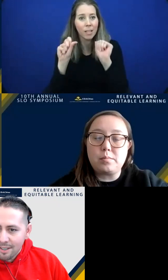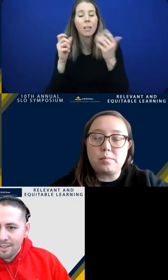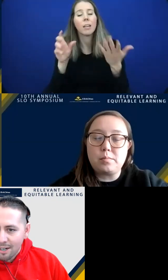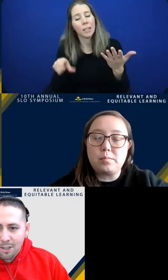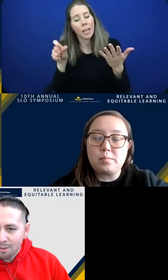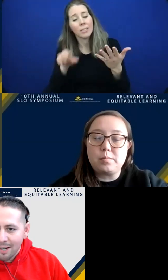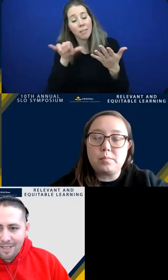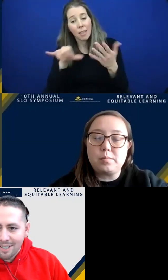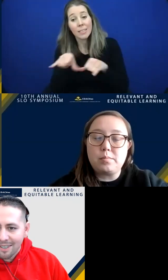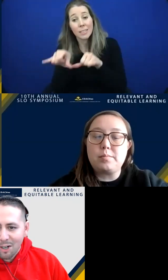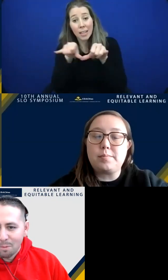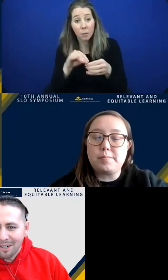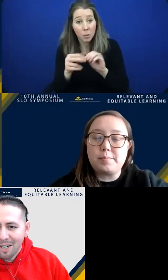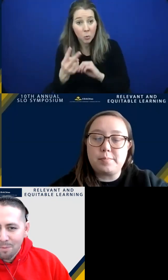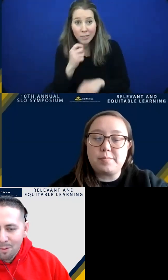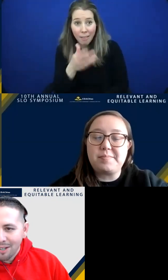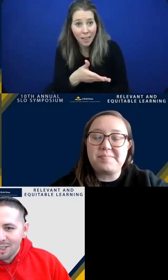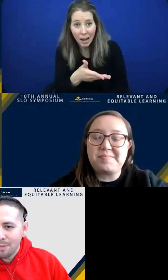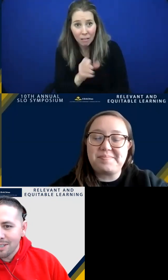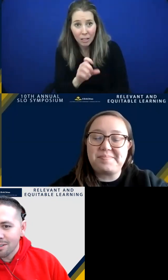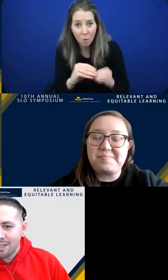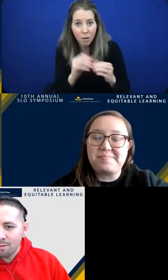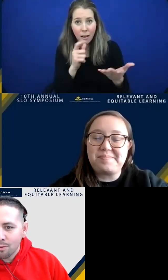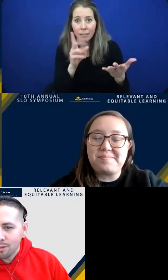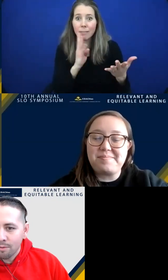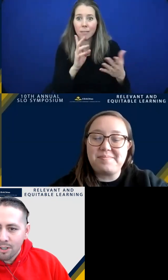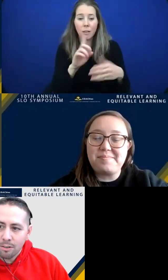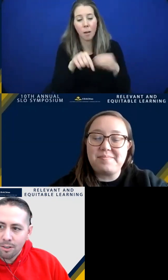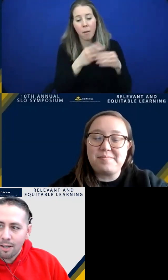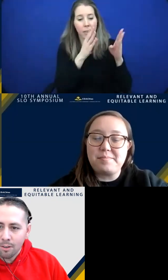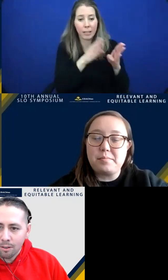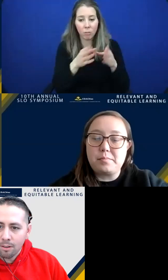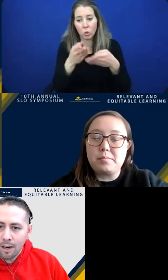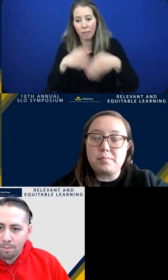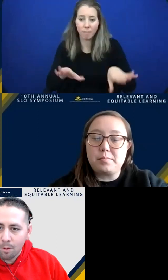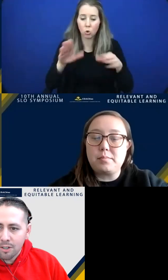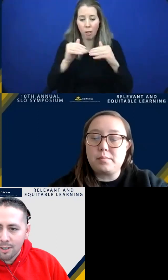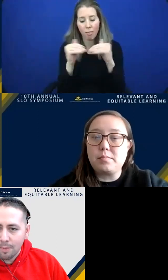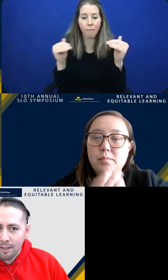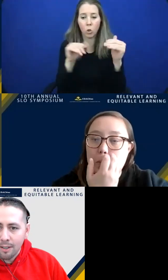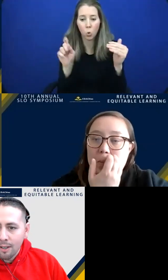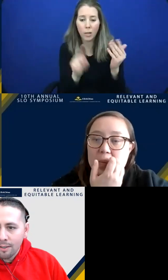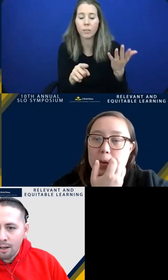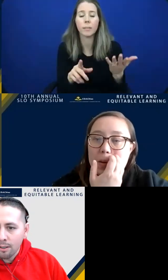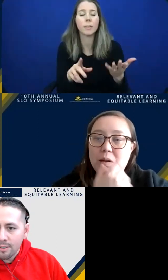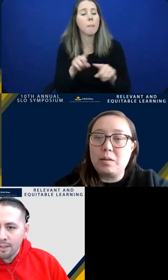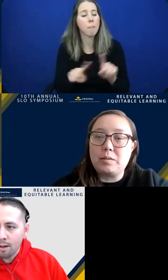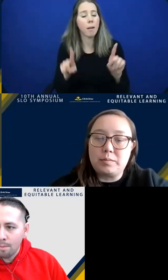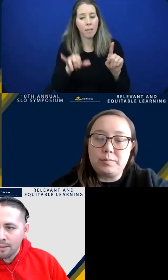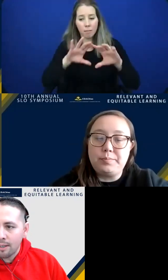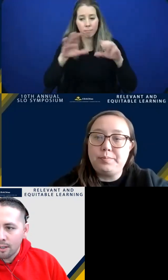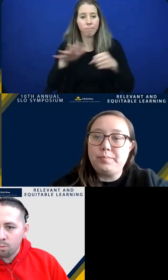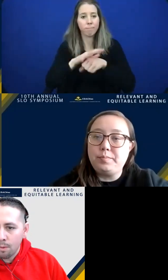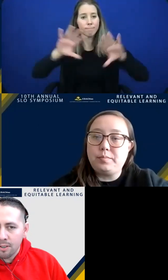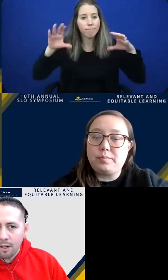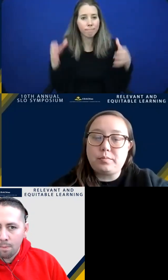that standard 2, right? It's not there no more. We don't have to speak to those individual divisional level questions, but that holistic